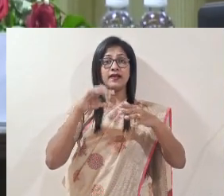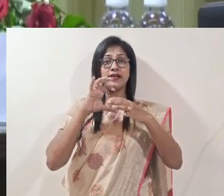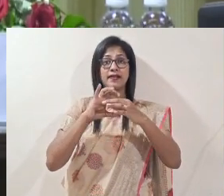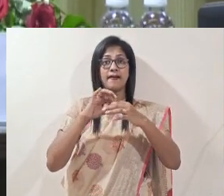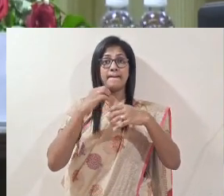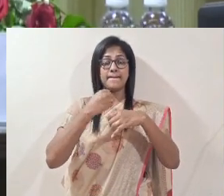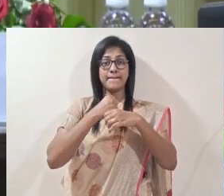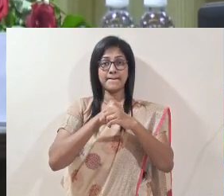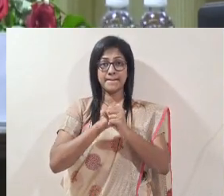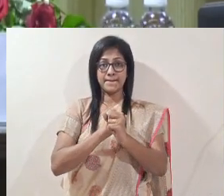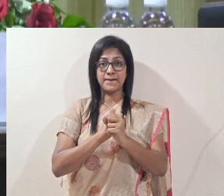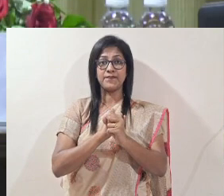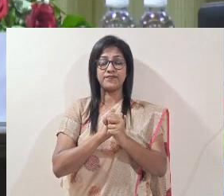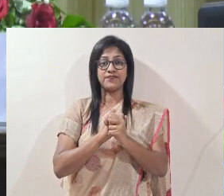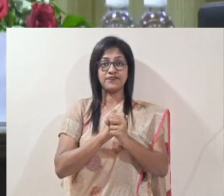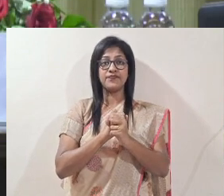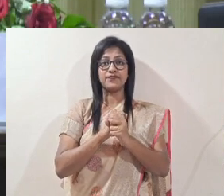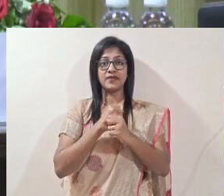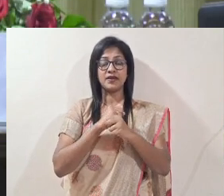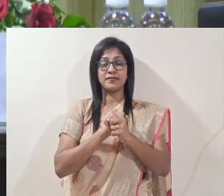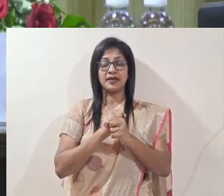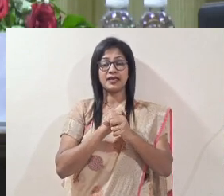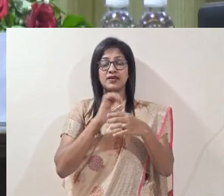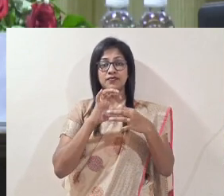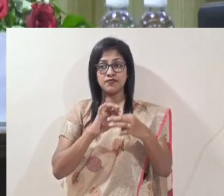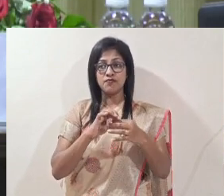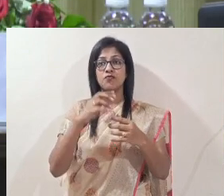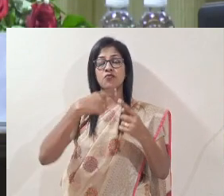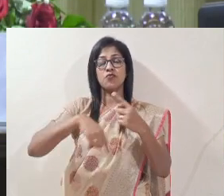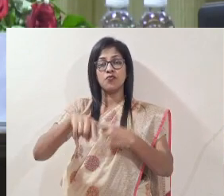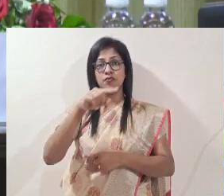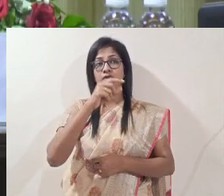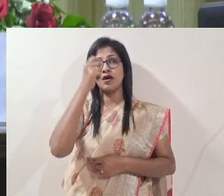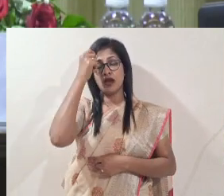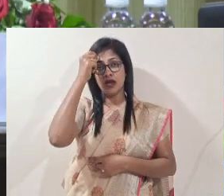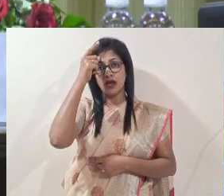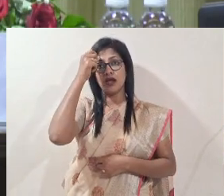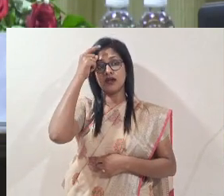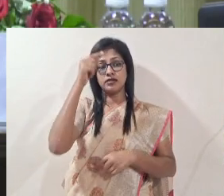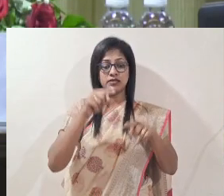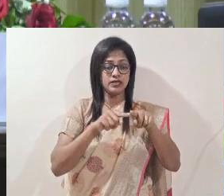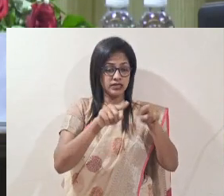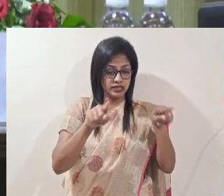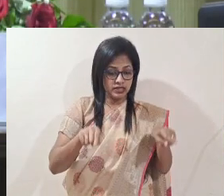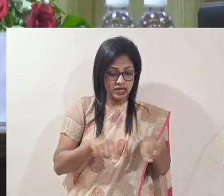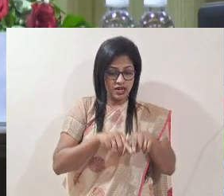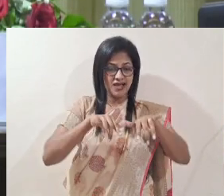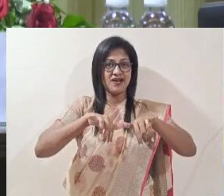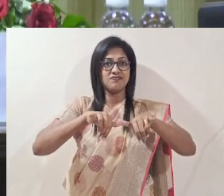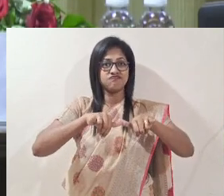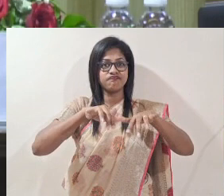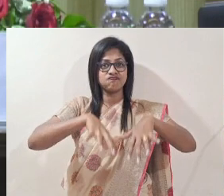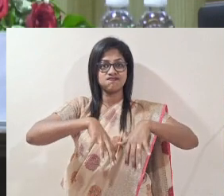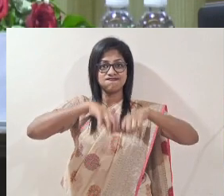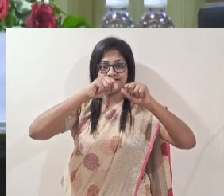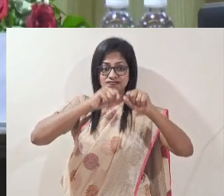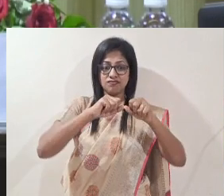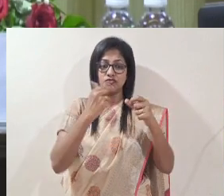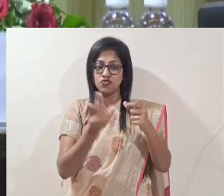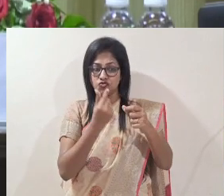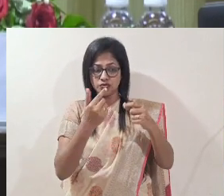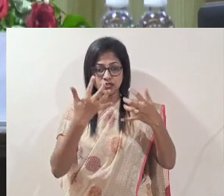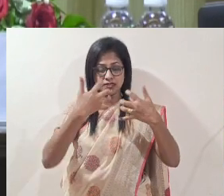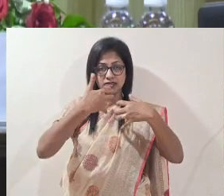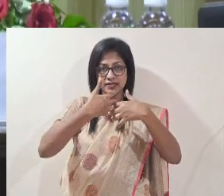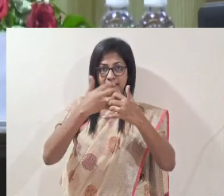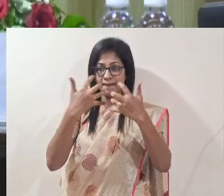built on a sound understanding of how the land use are developed in the society.